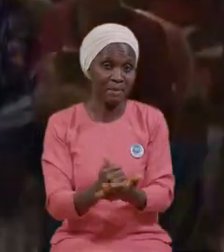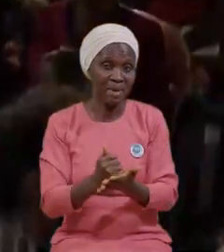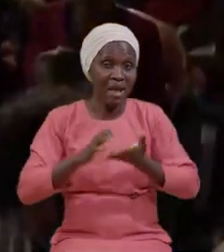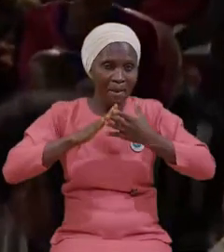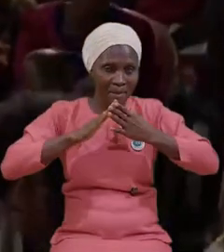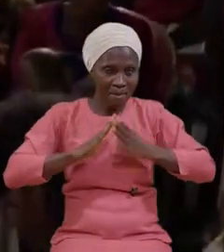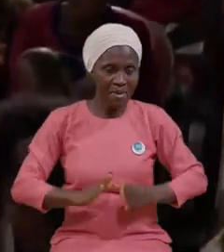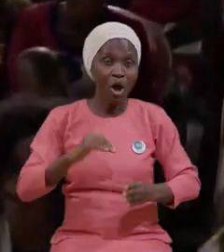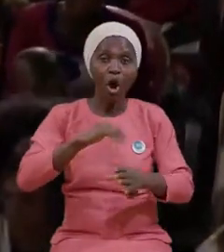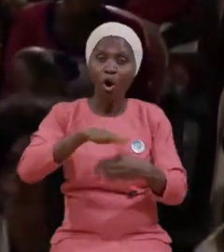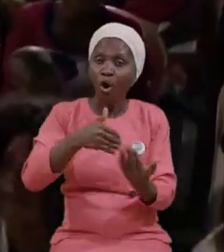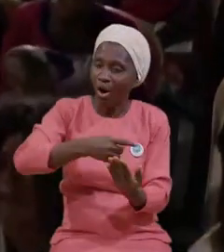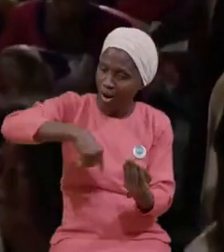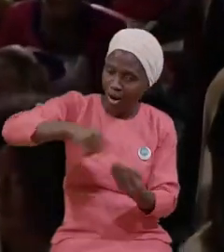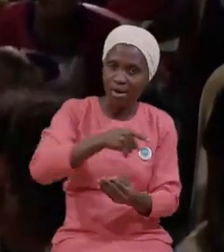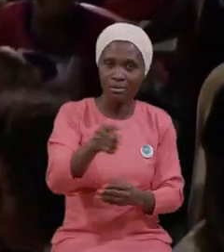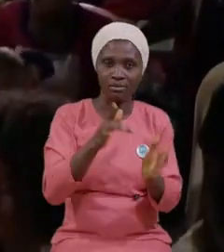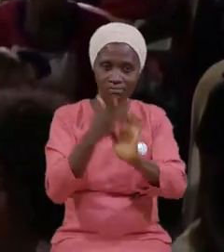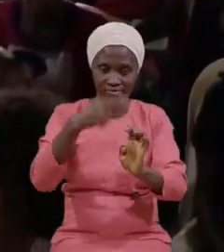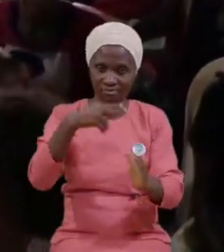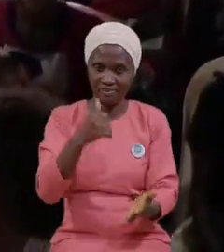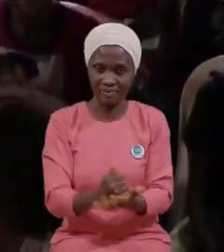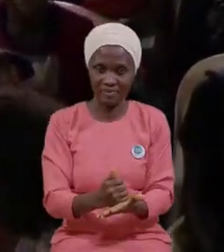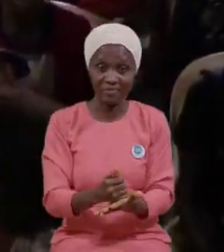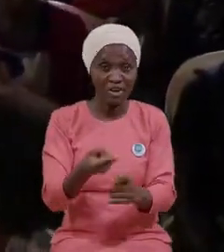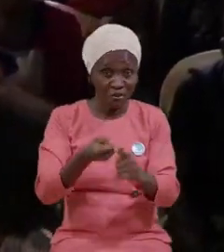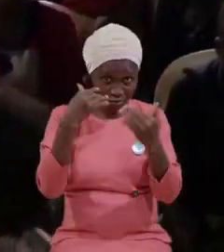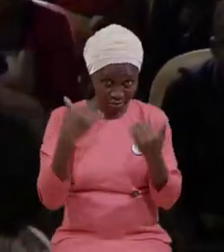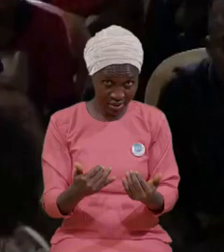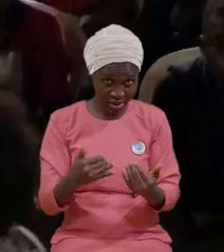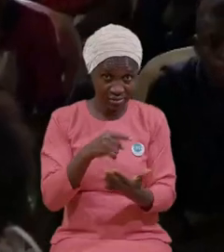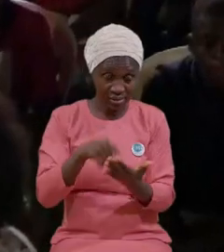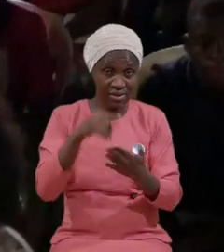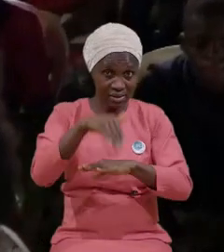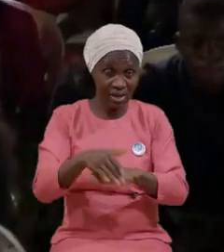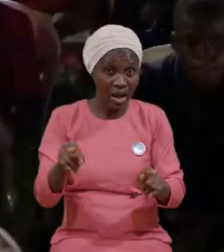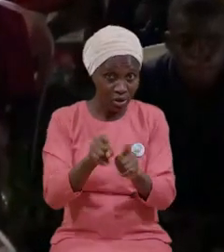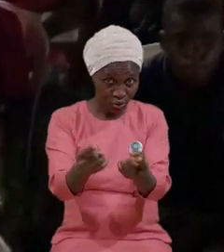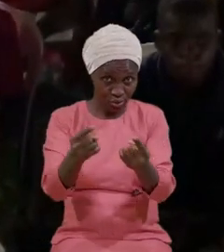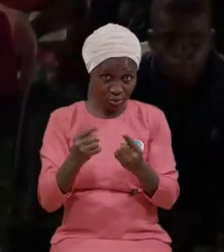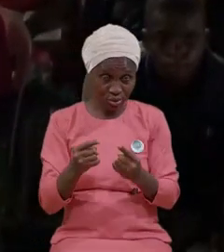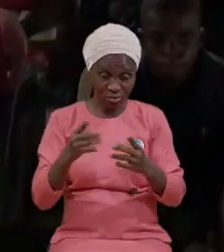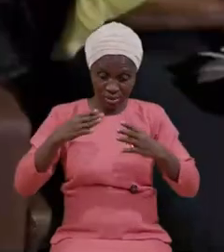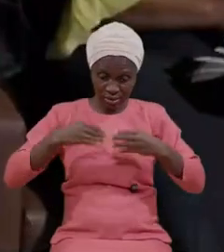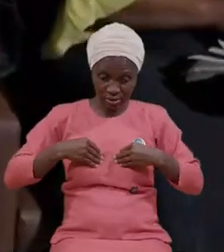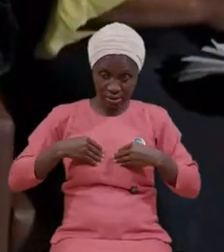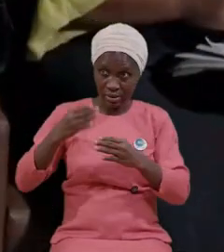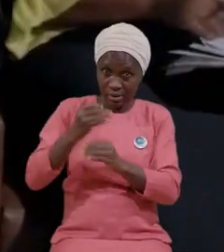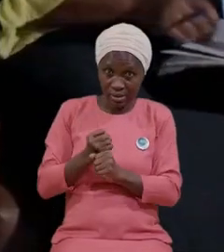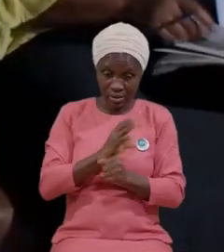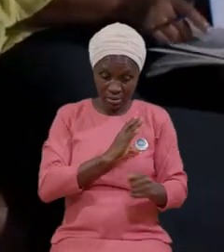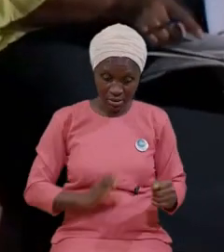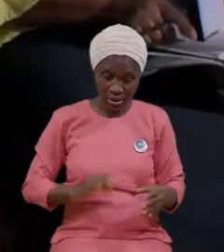Peace all around you. From tonight, as you come and you receive Christ into your